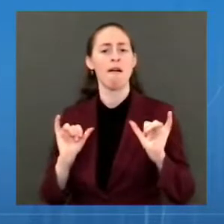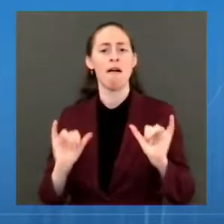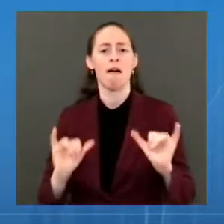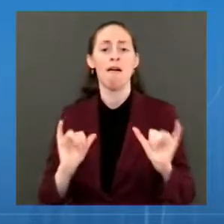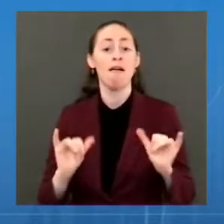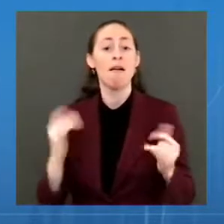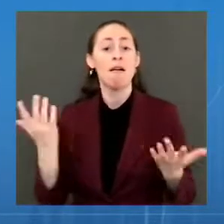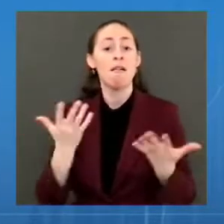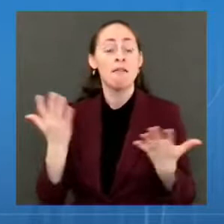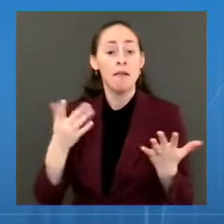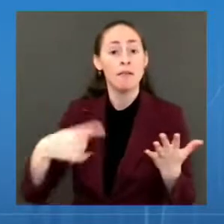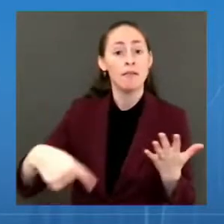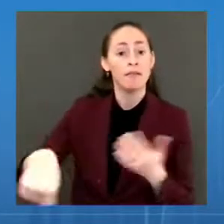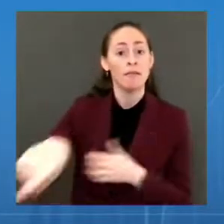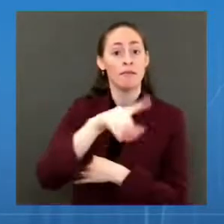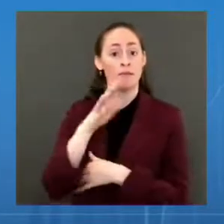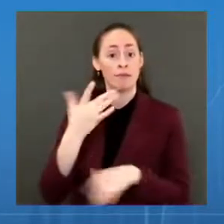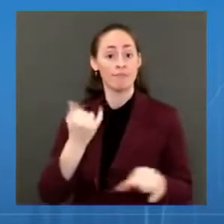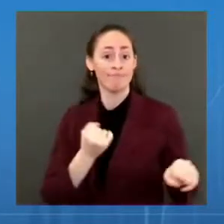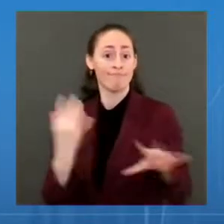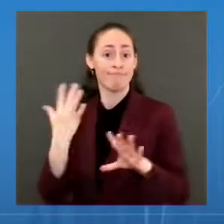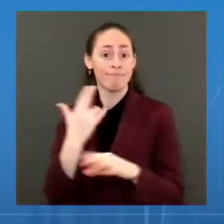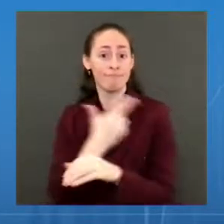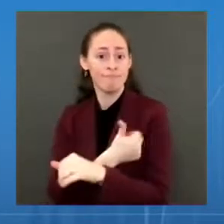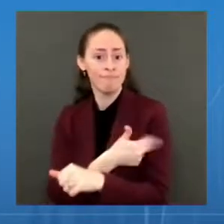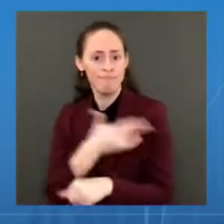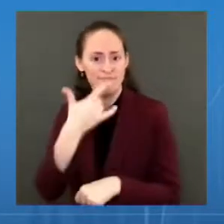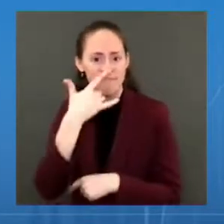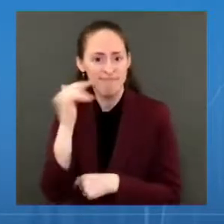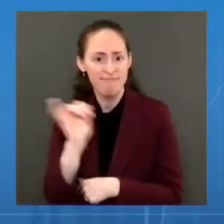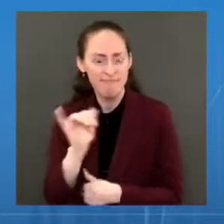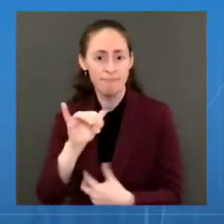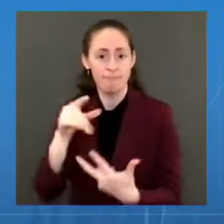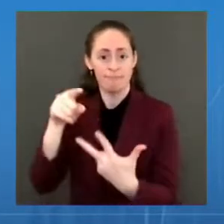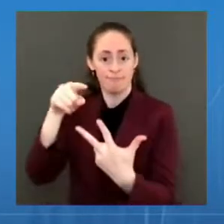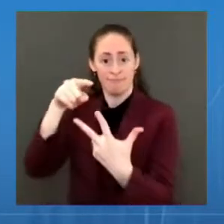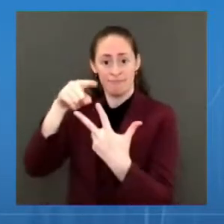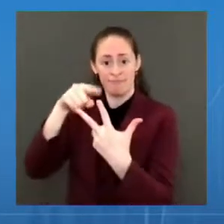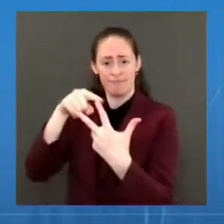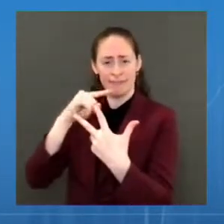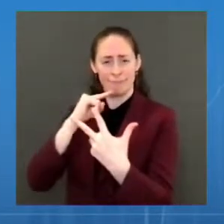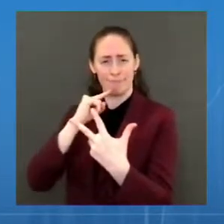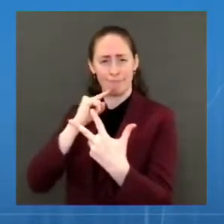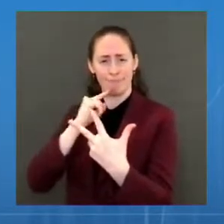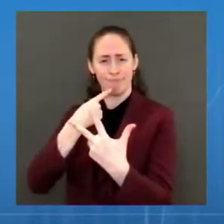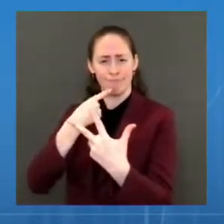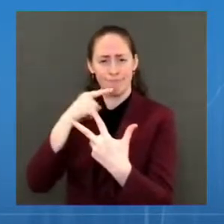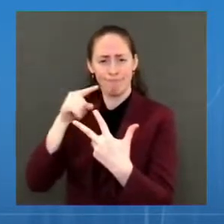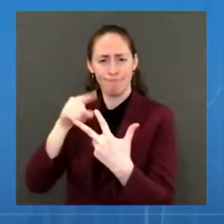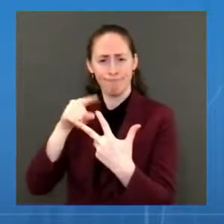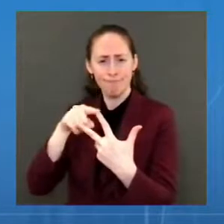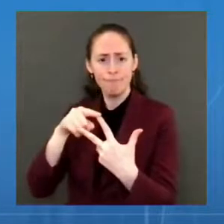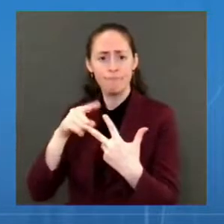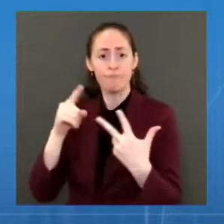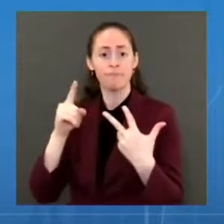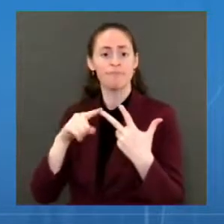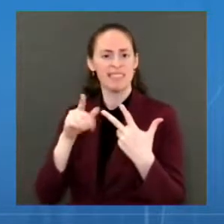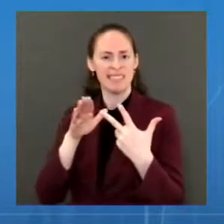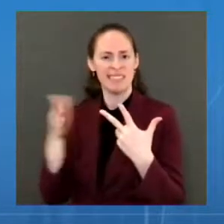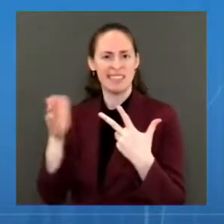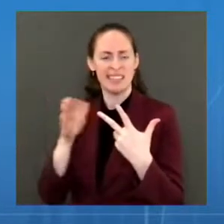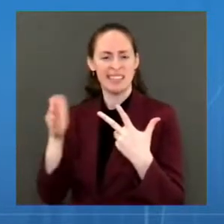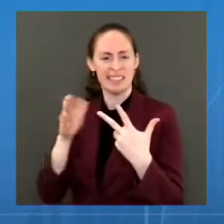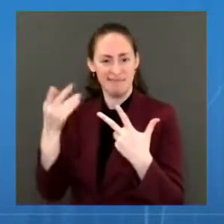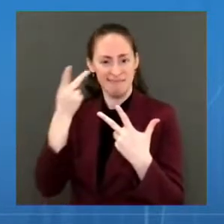hospitalization, severe in the middle, and death on the right. This is referred to as a Kaplan-Meier